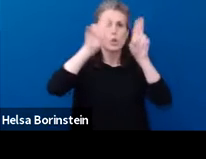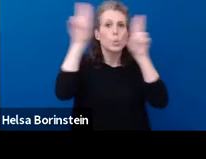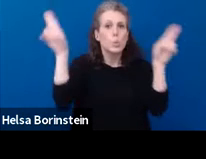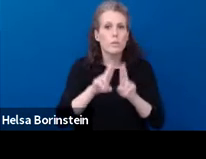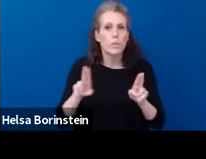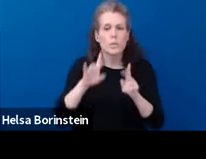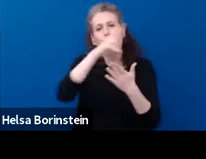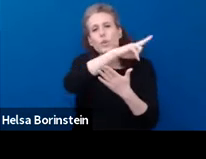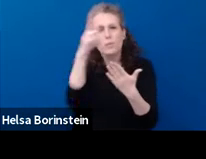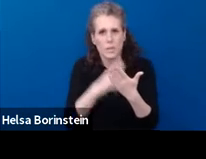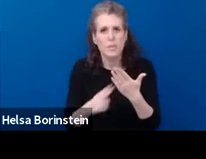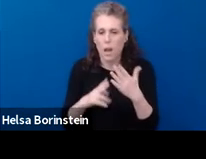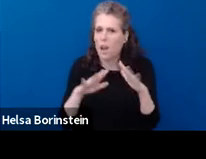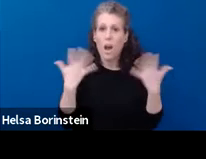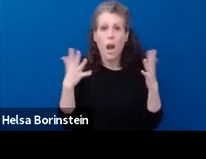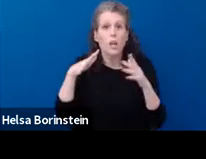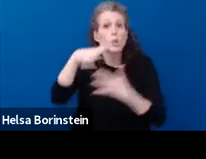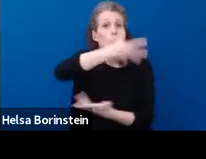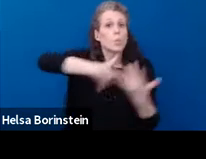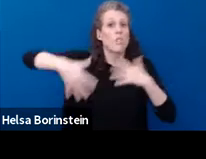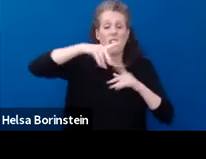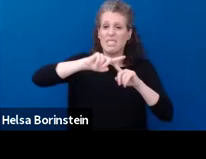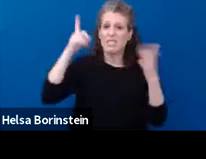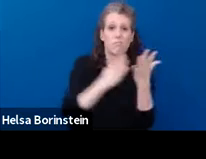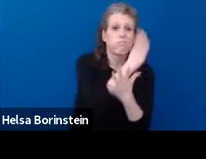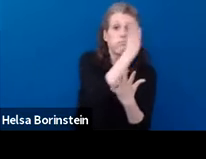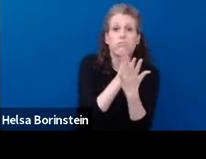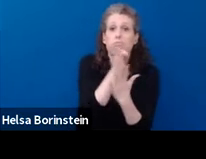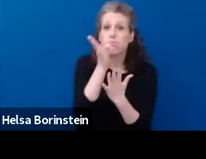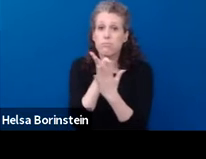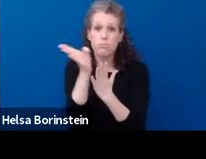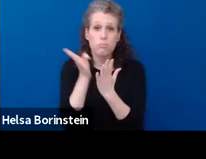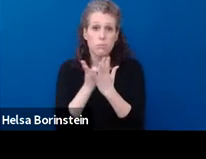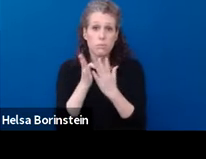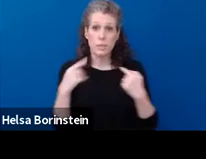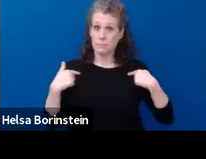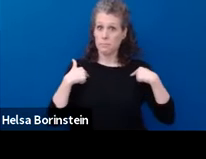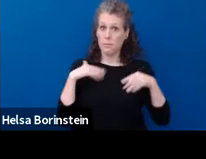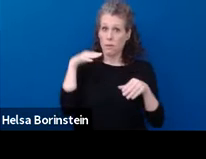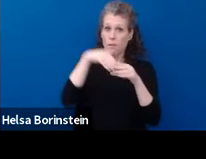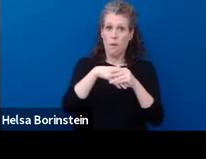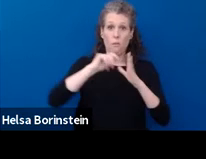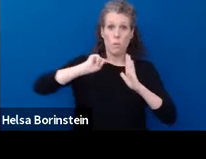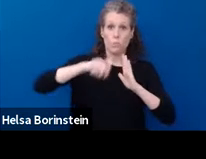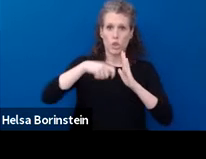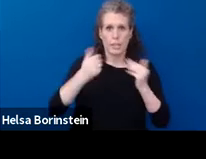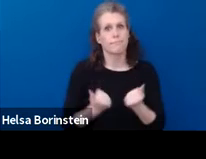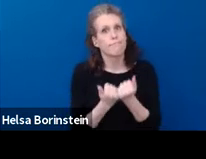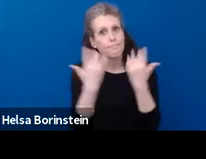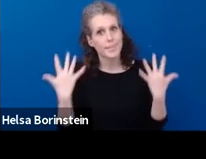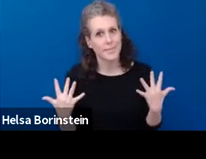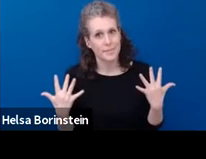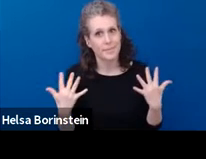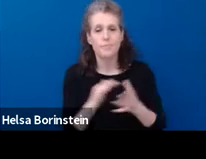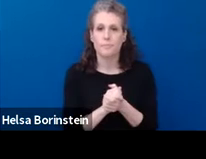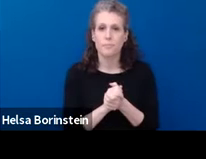areas of society. And in that respect, I am involved in many projects. And